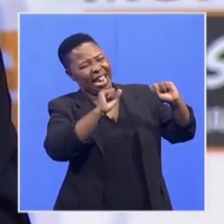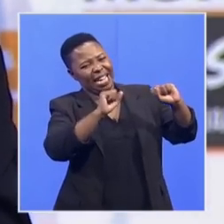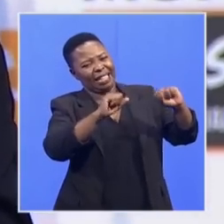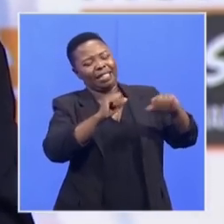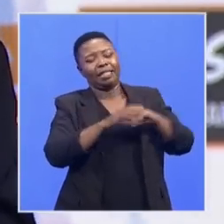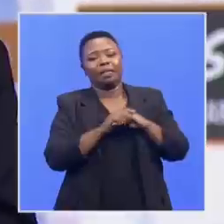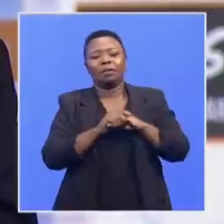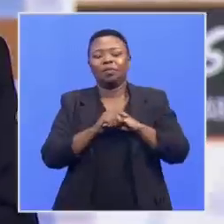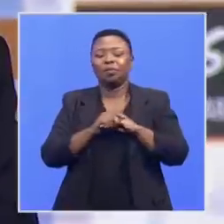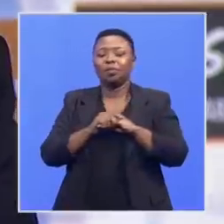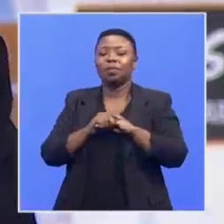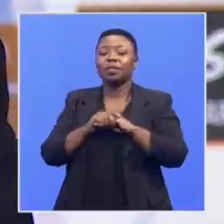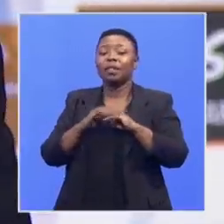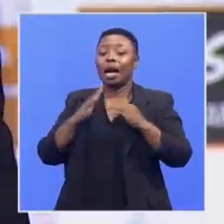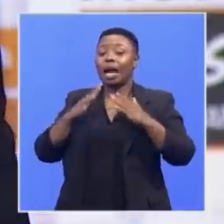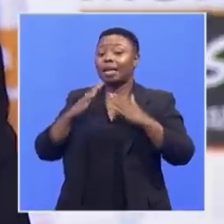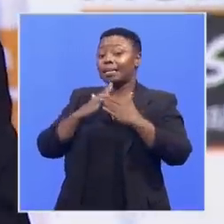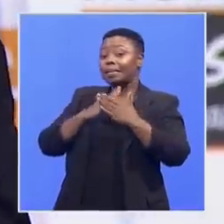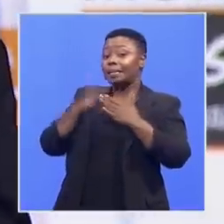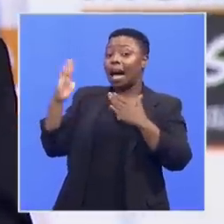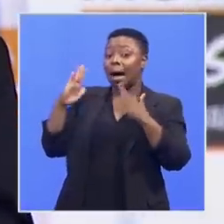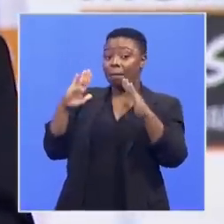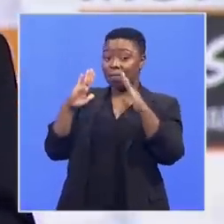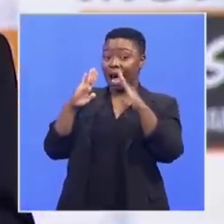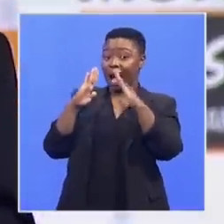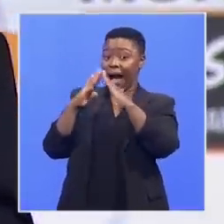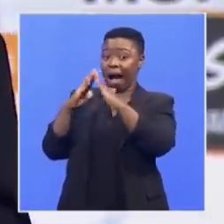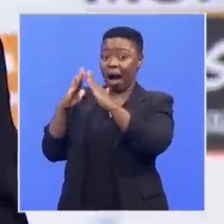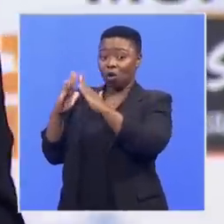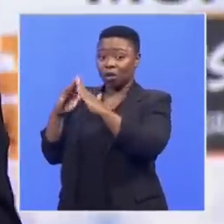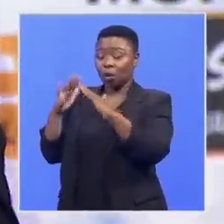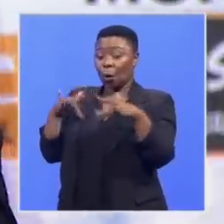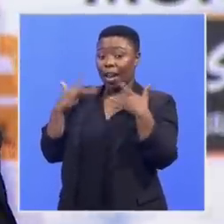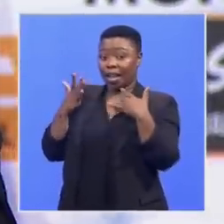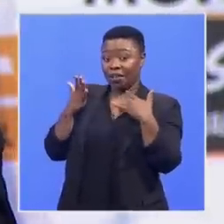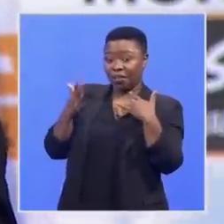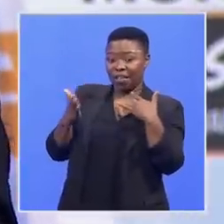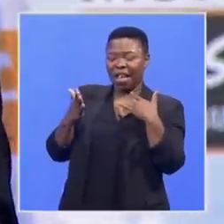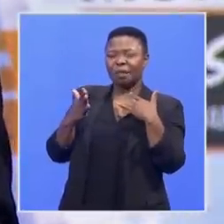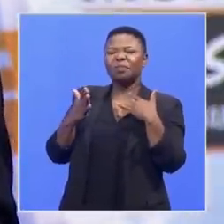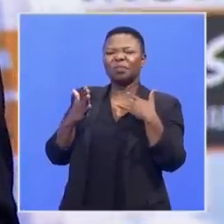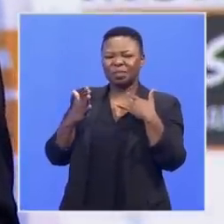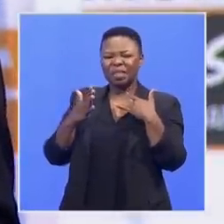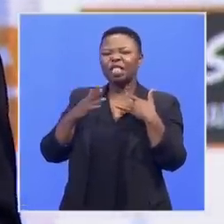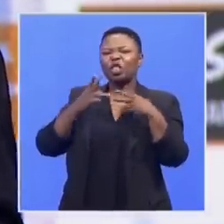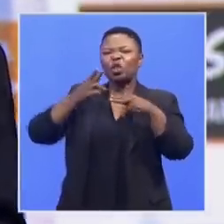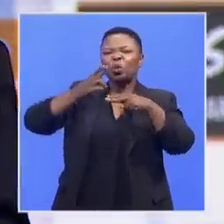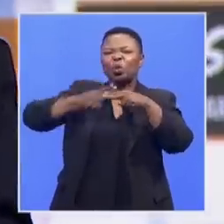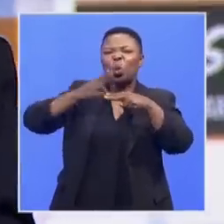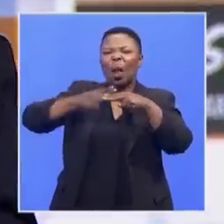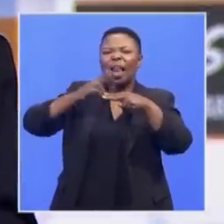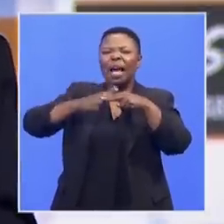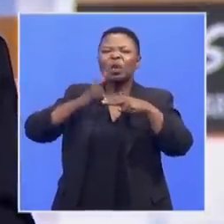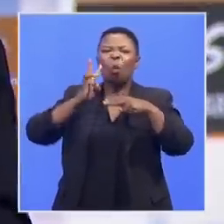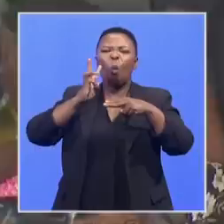Mo dintlong tse ding tse re dulang mo tsona go na le sureje e tsamayang mo